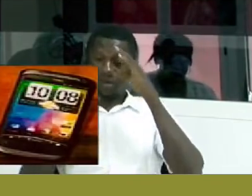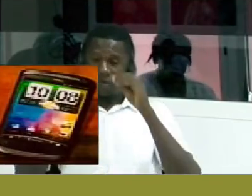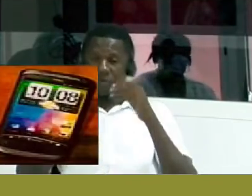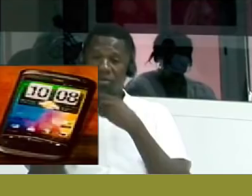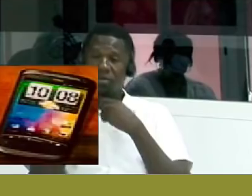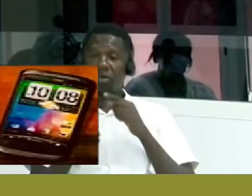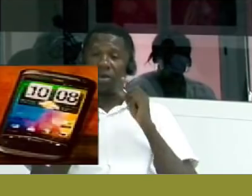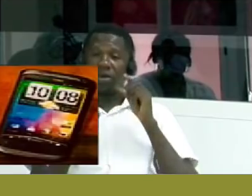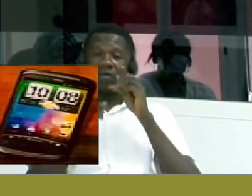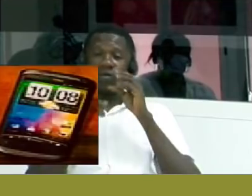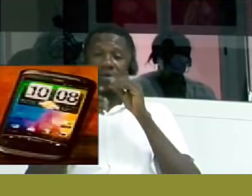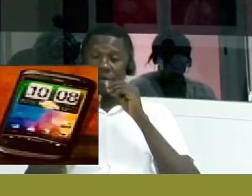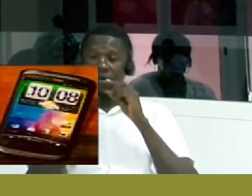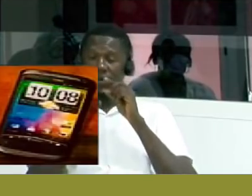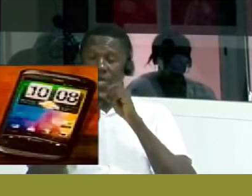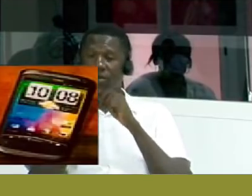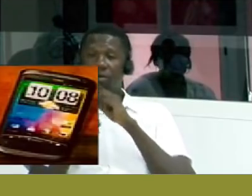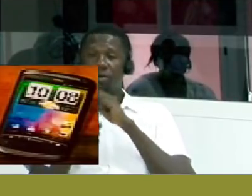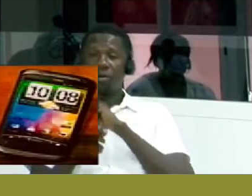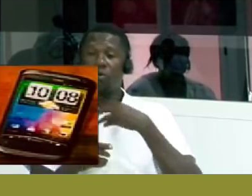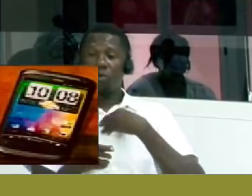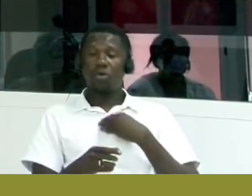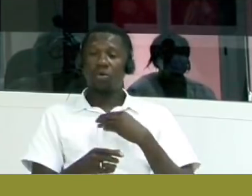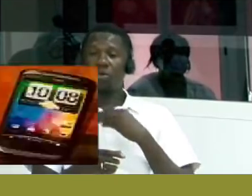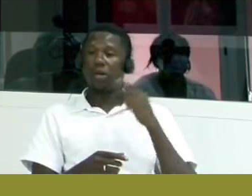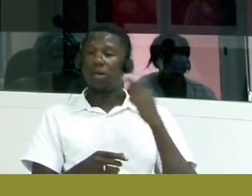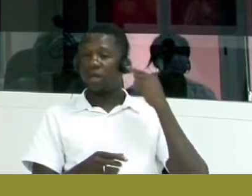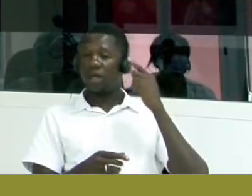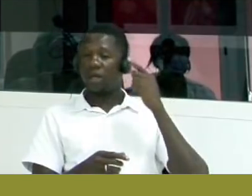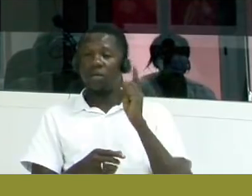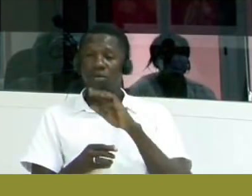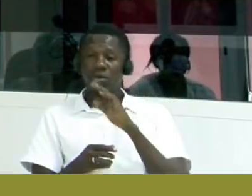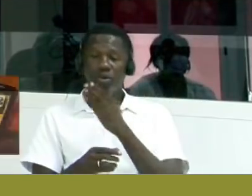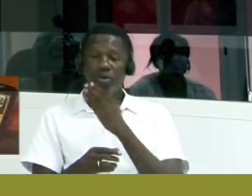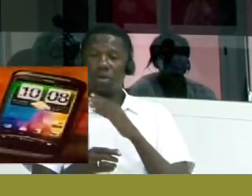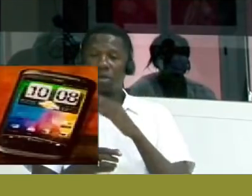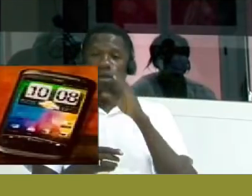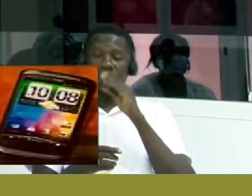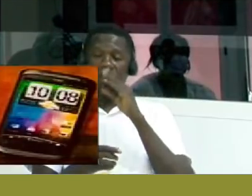said, from now, I don't want to hear anybody speak certain language in this place.